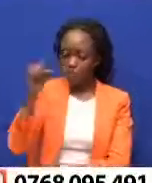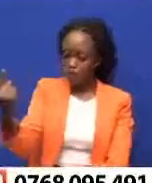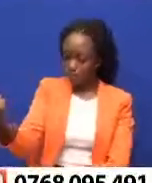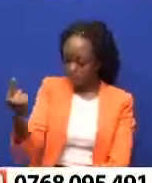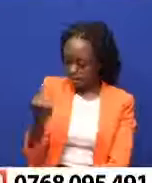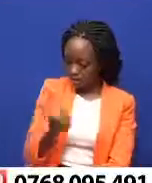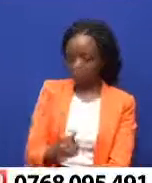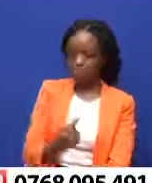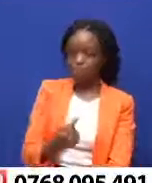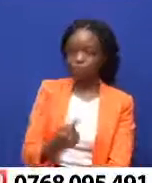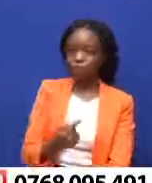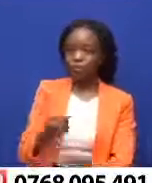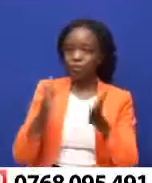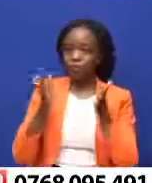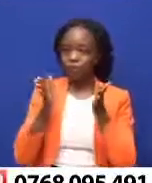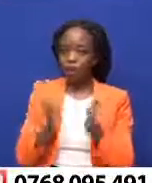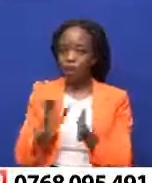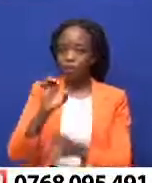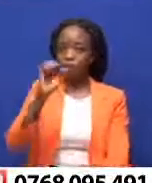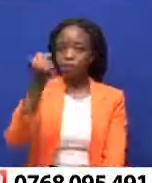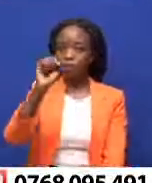right, I understand we are out of time.